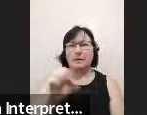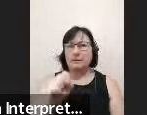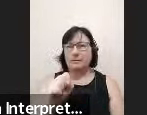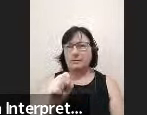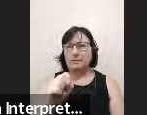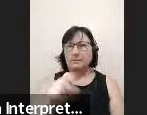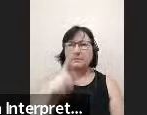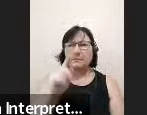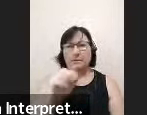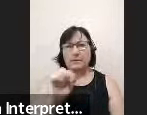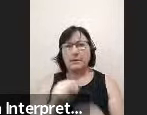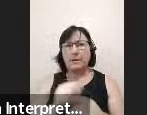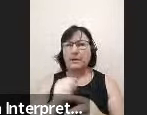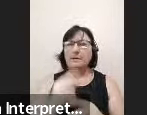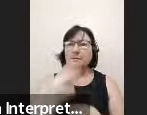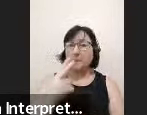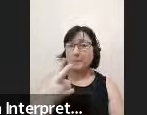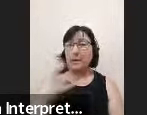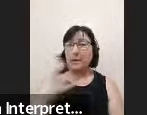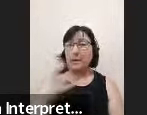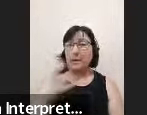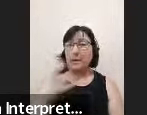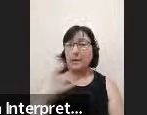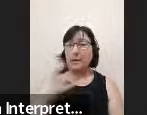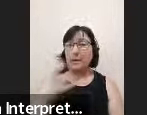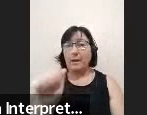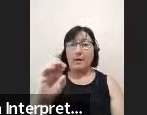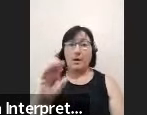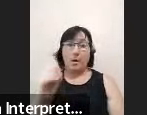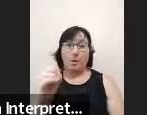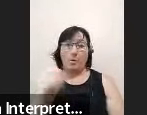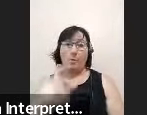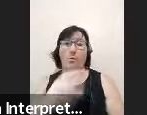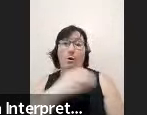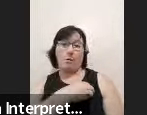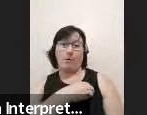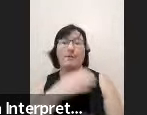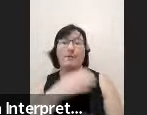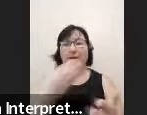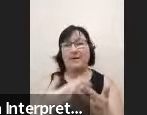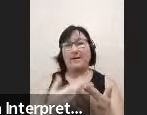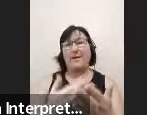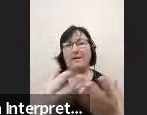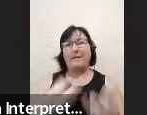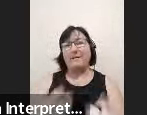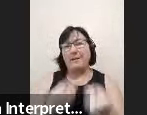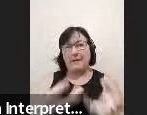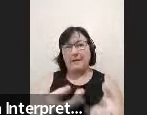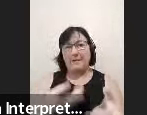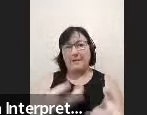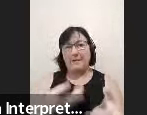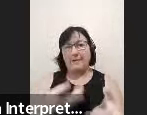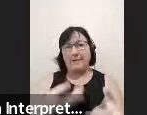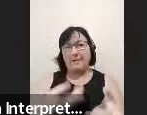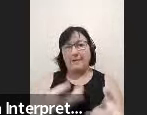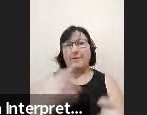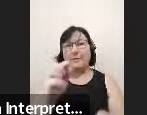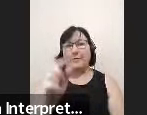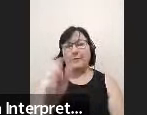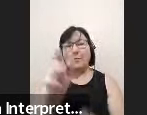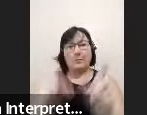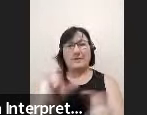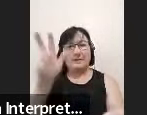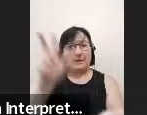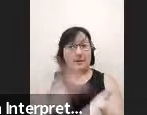as a benefit for SMMEs that are accredited. So all we're asking is SARS to the SMMEs, please comply, then we are